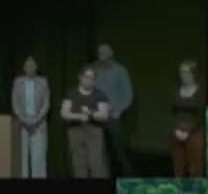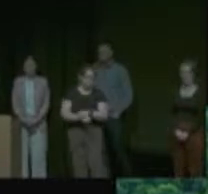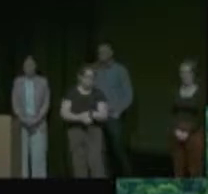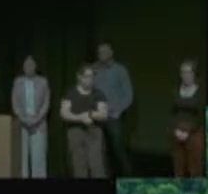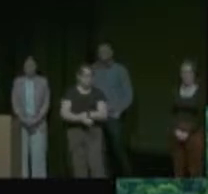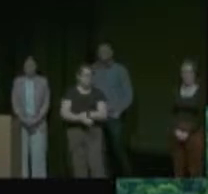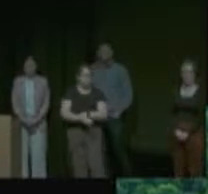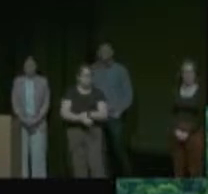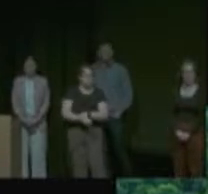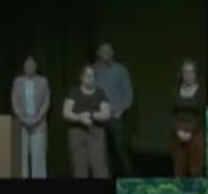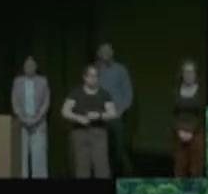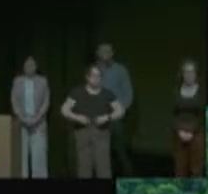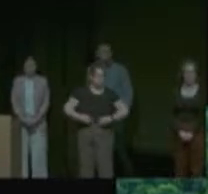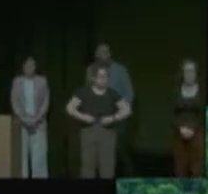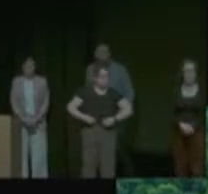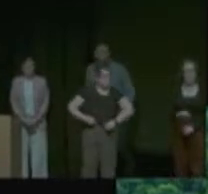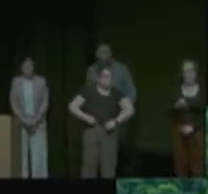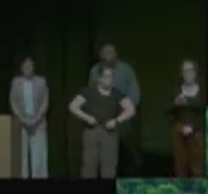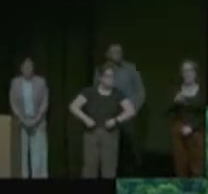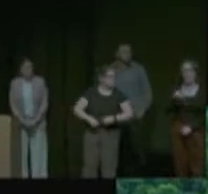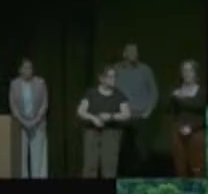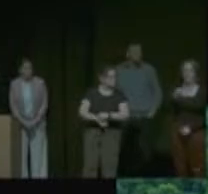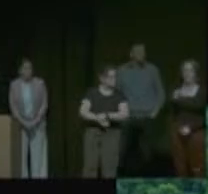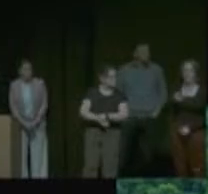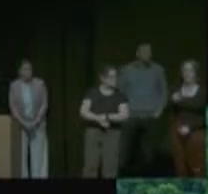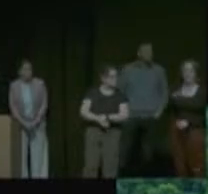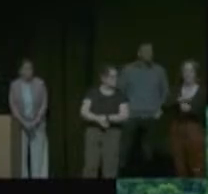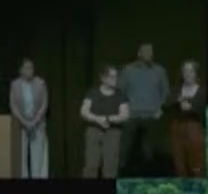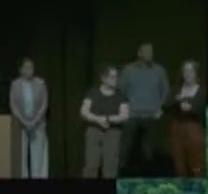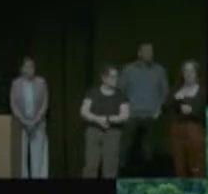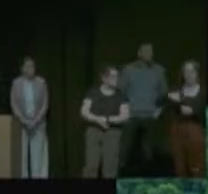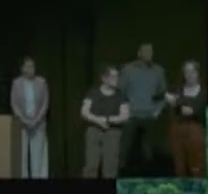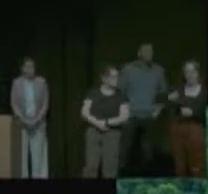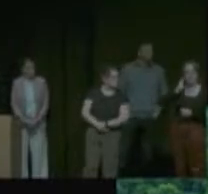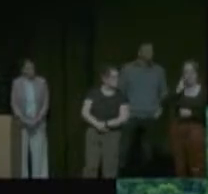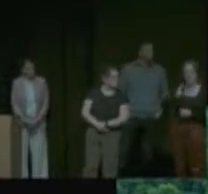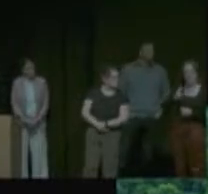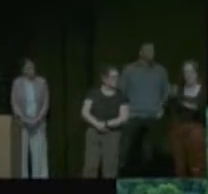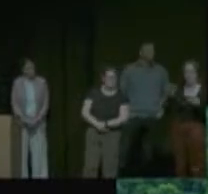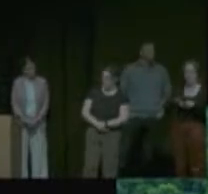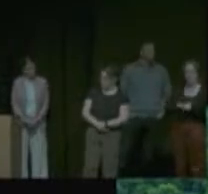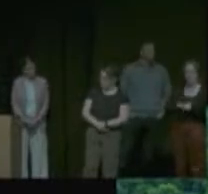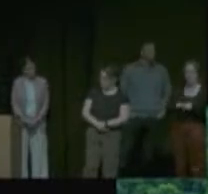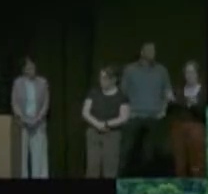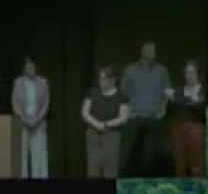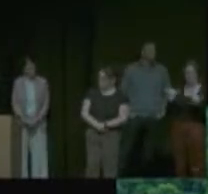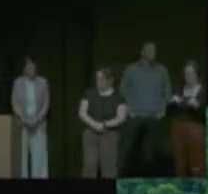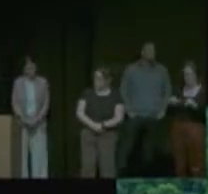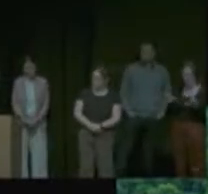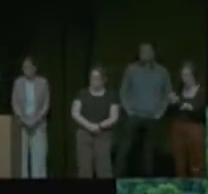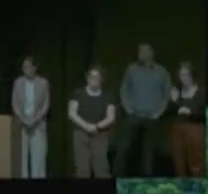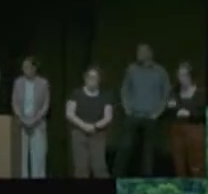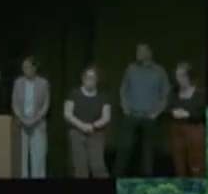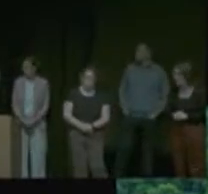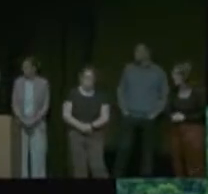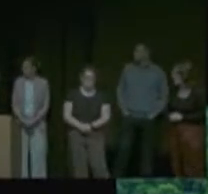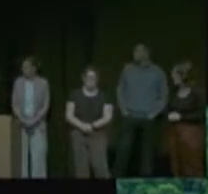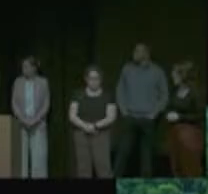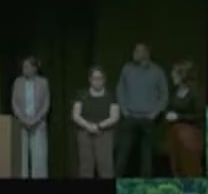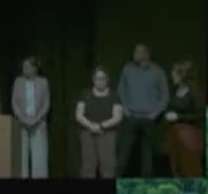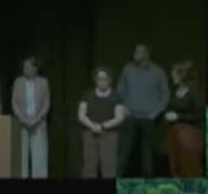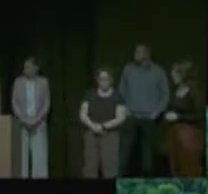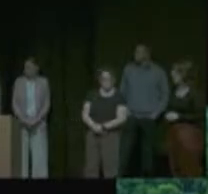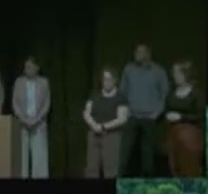At the Chuckery area is the signal tree. I haven't been able to see it since it's been closed. Is it still doing okay? Tell them they cut it down